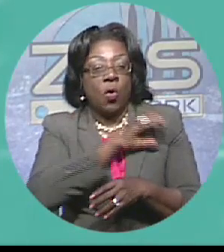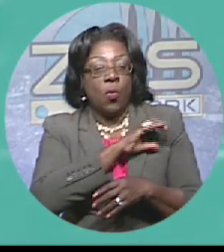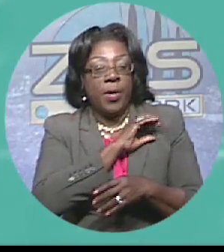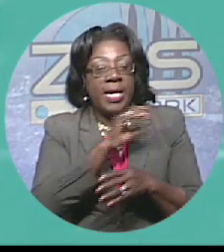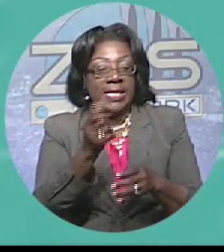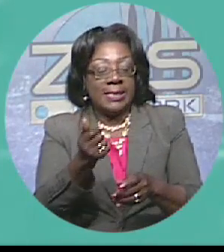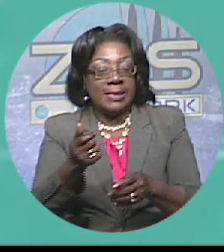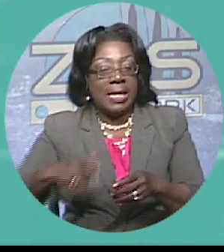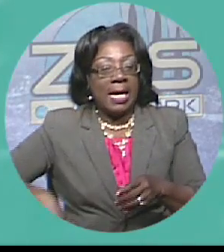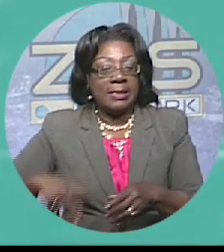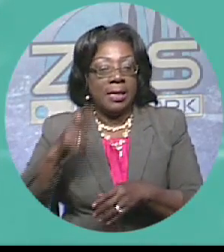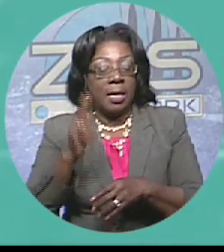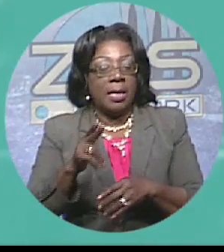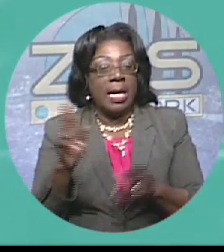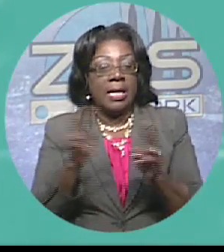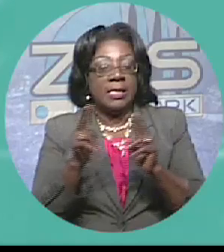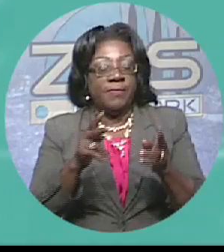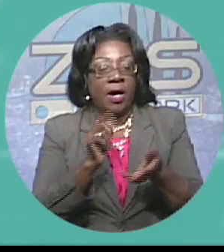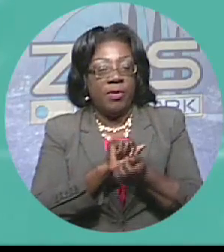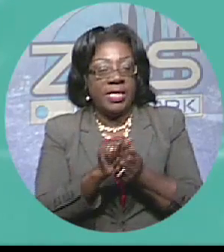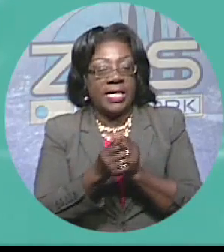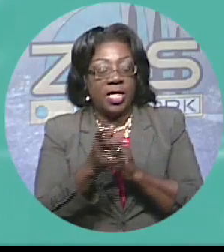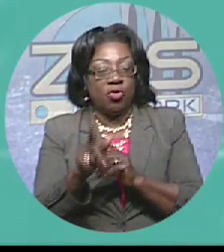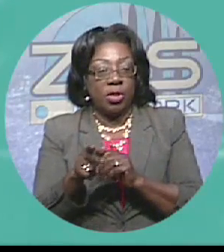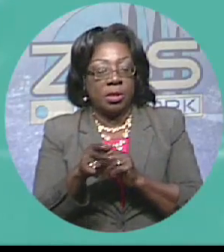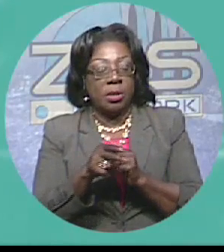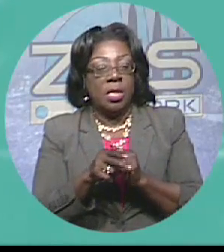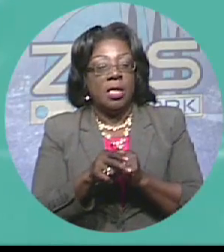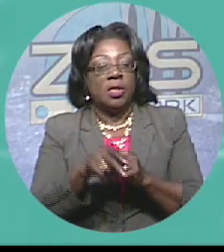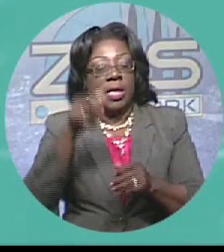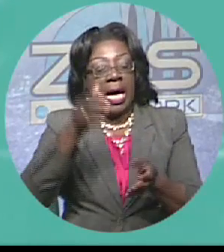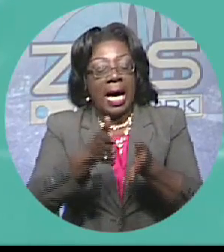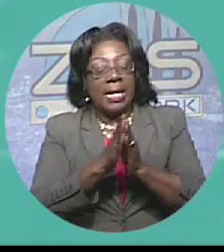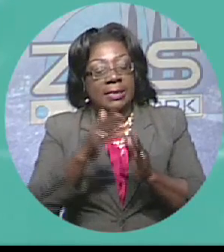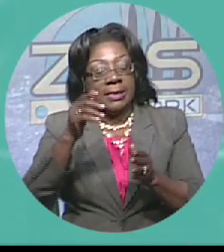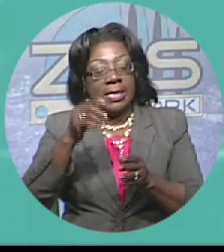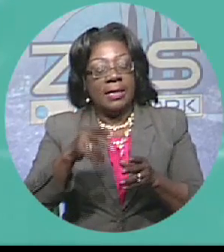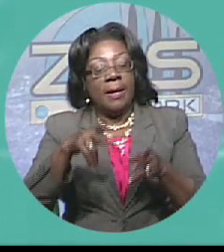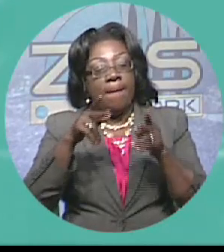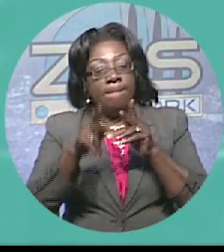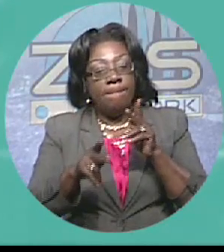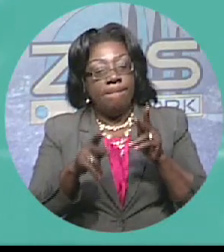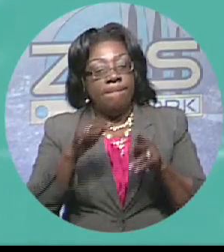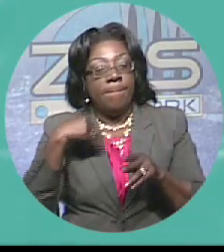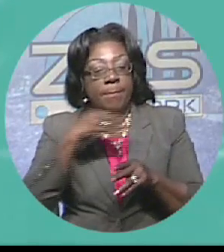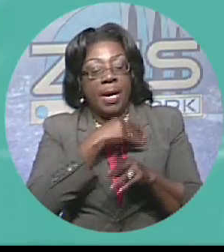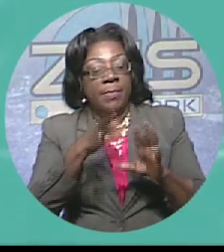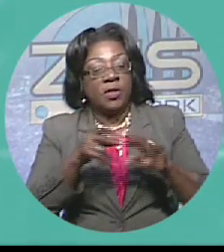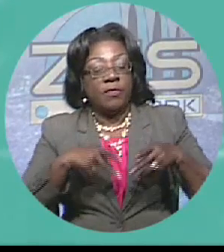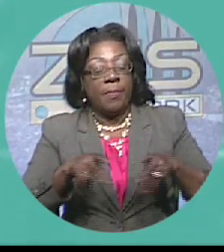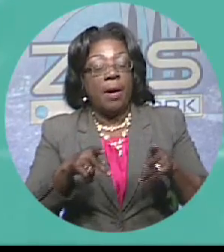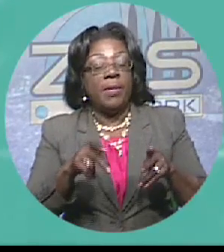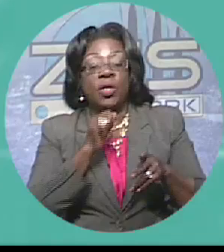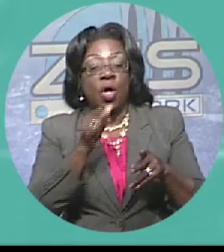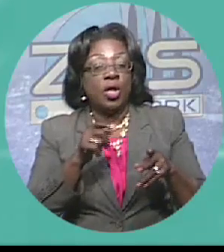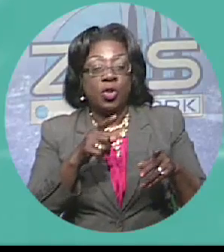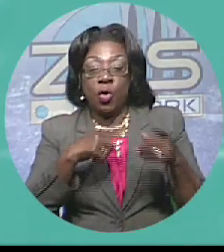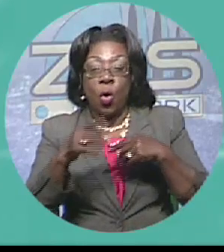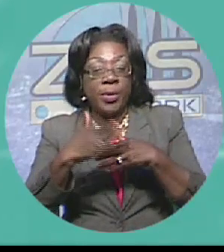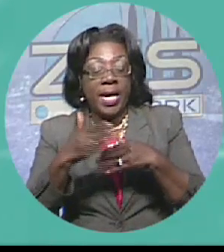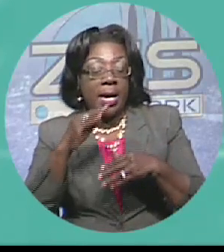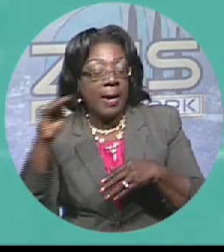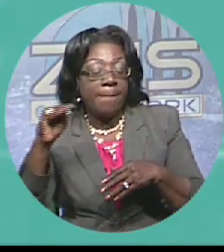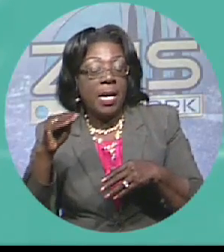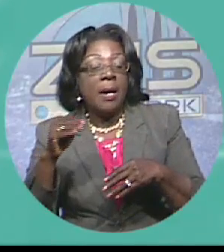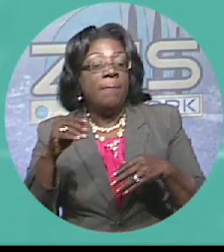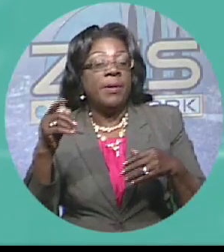armed and extremely dangerous and is strongly advising members of the public not to approach him. Instead, contact police immediately with